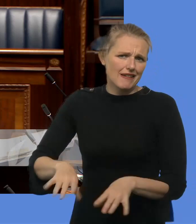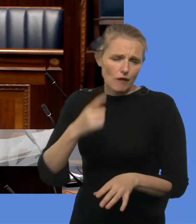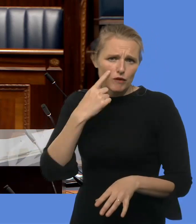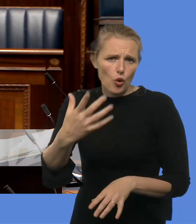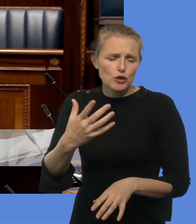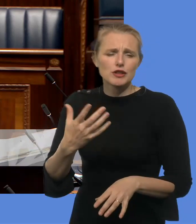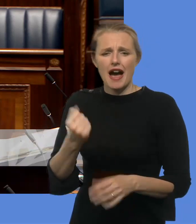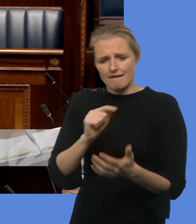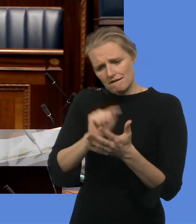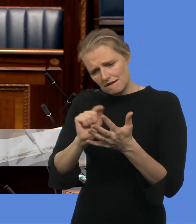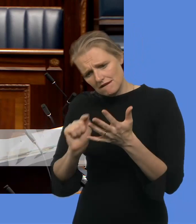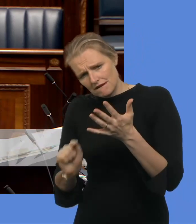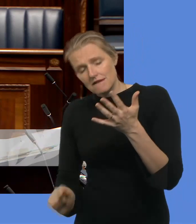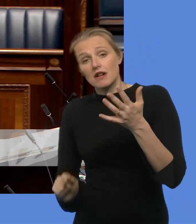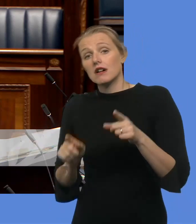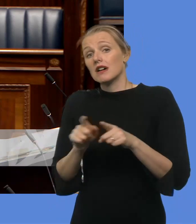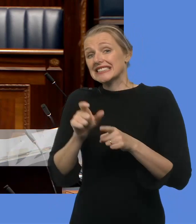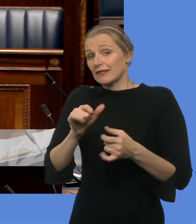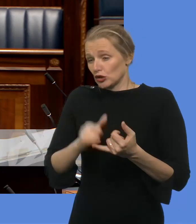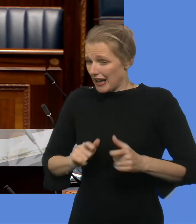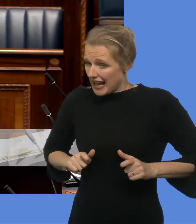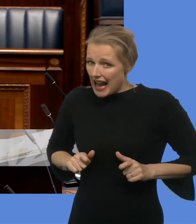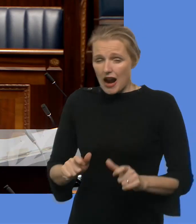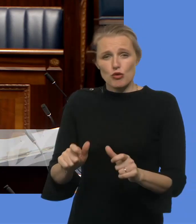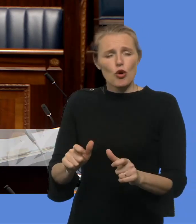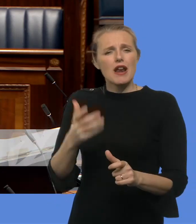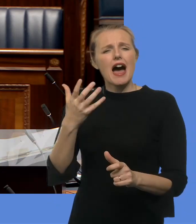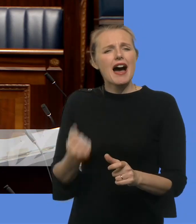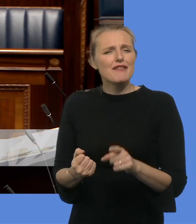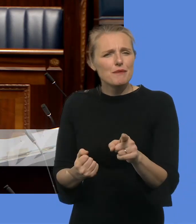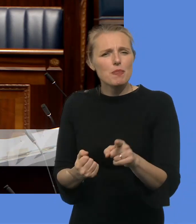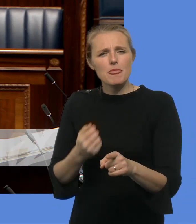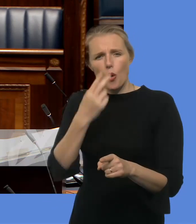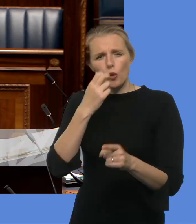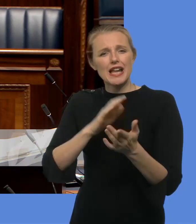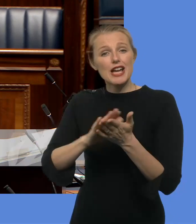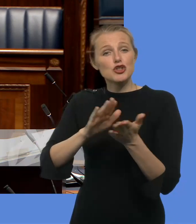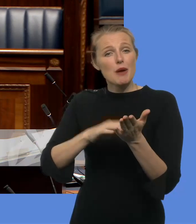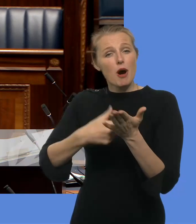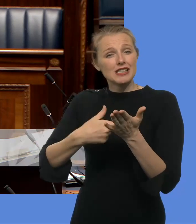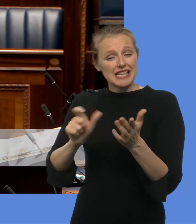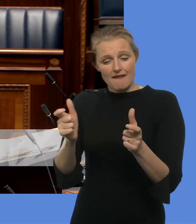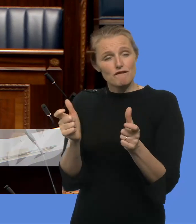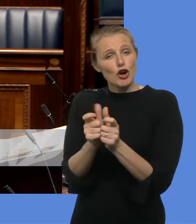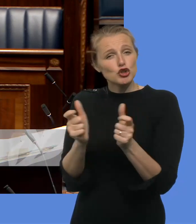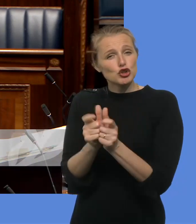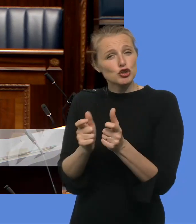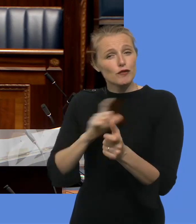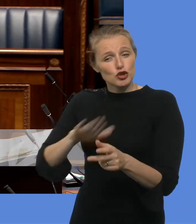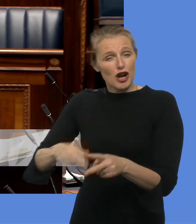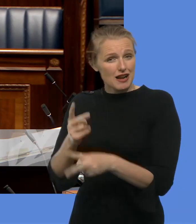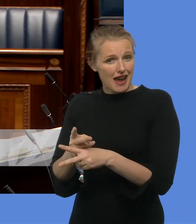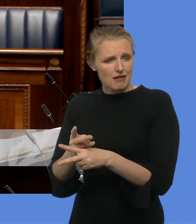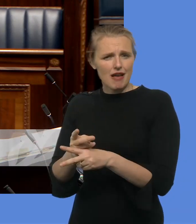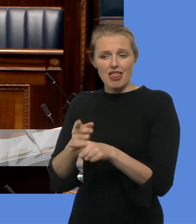statutory leave. And the civil service continues to run the former HMRC childcare vouchers, which is a legacy